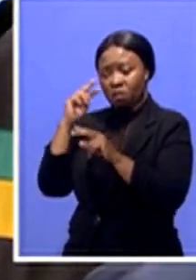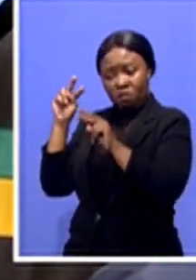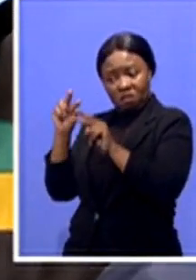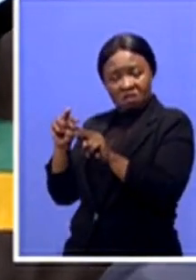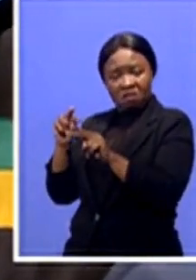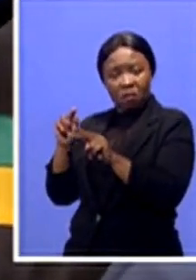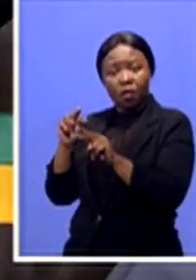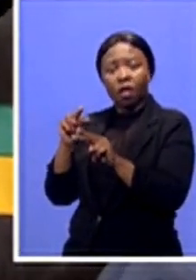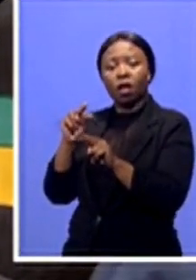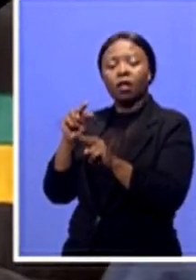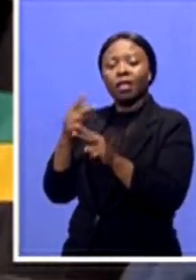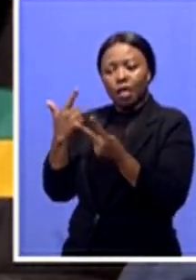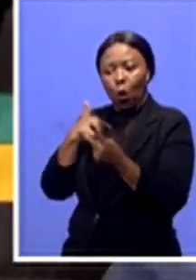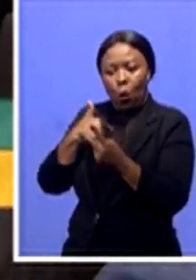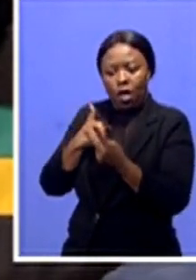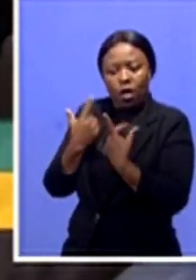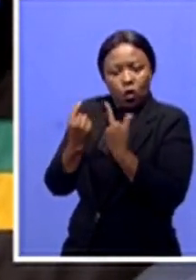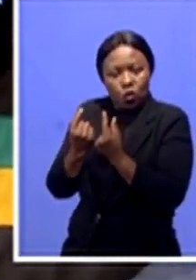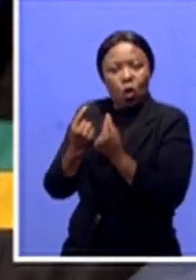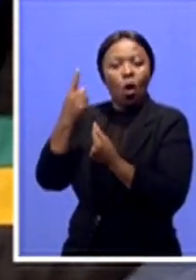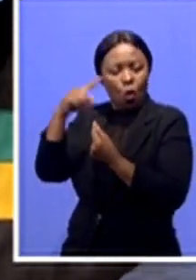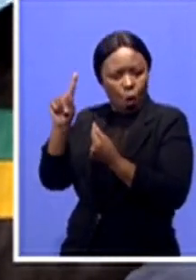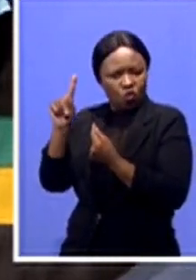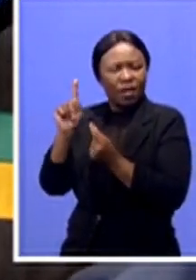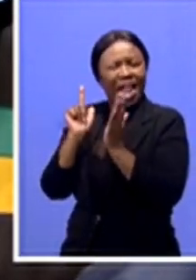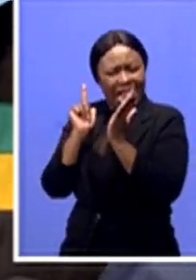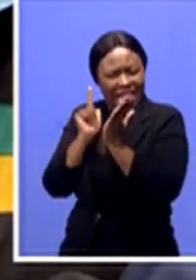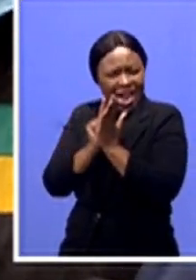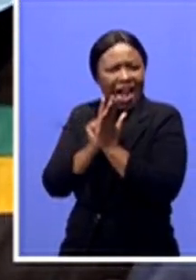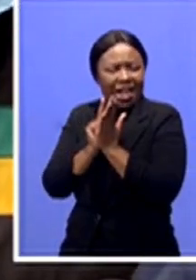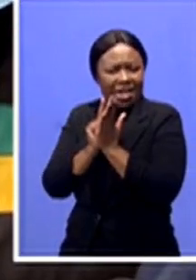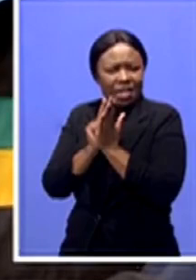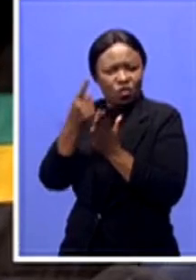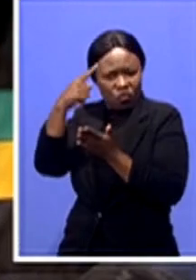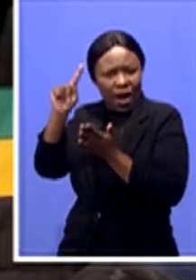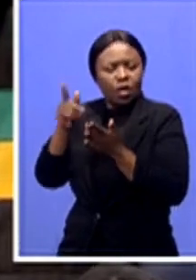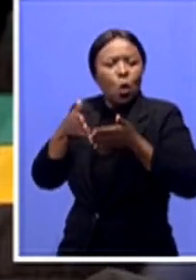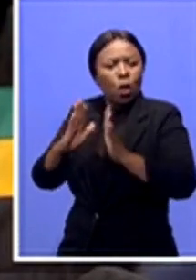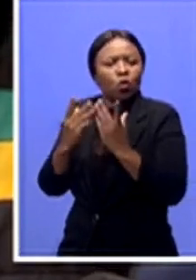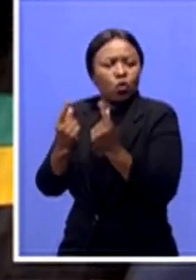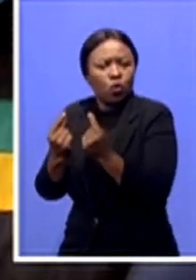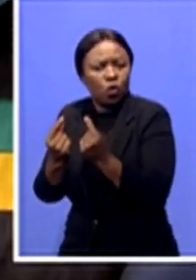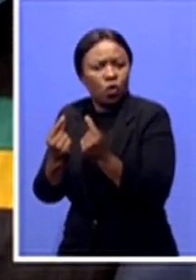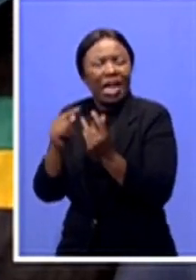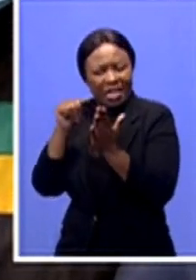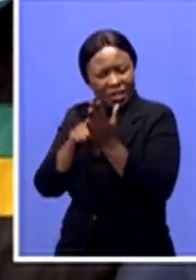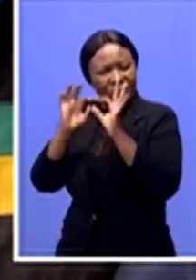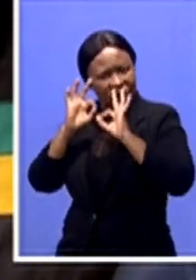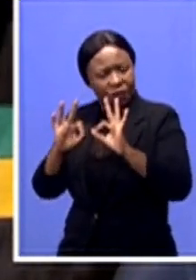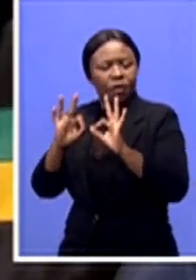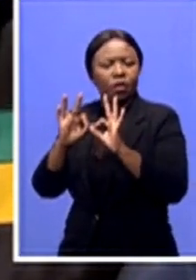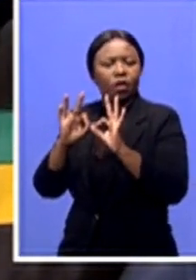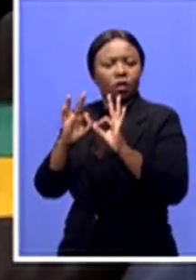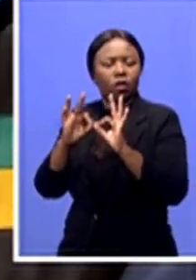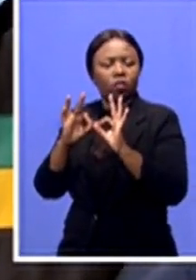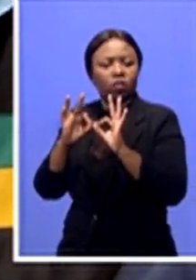position. It's a legally correct and it's a robust position. So we expect